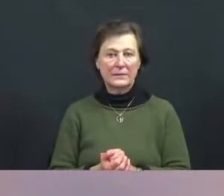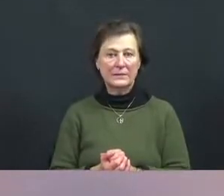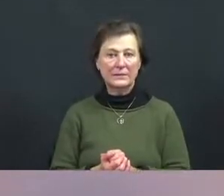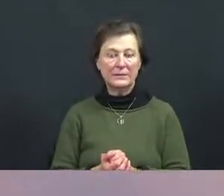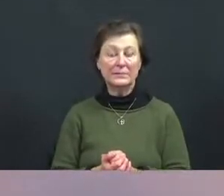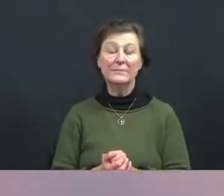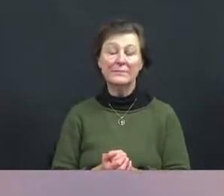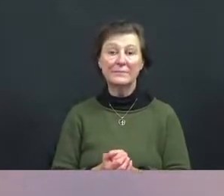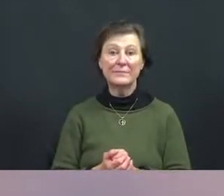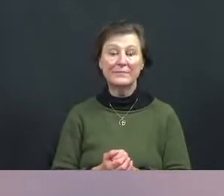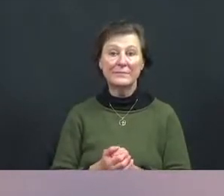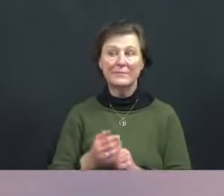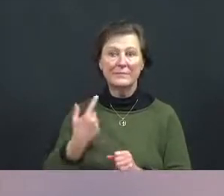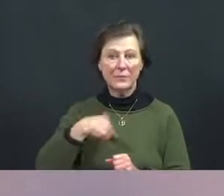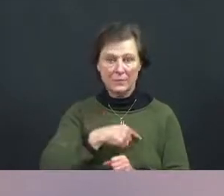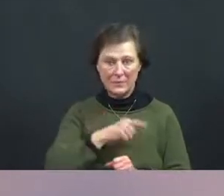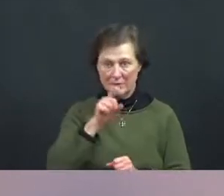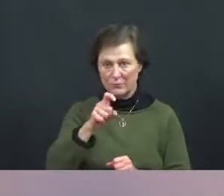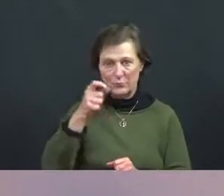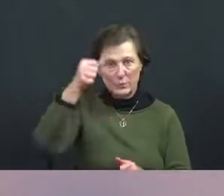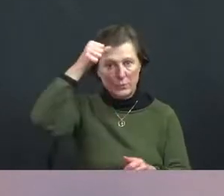Let us remember